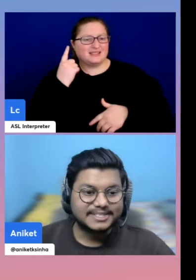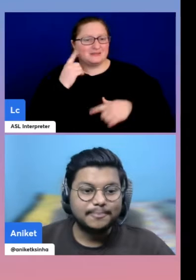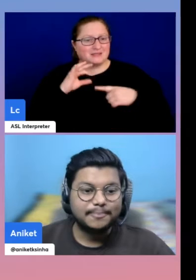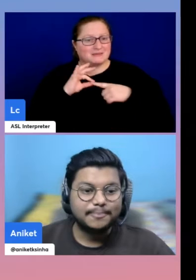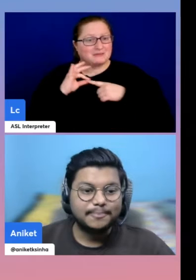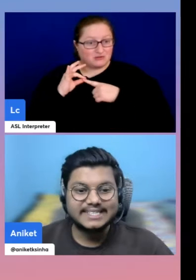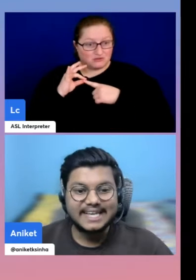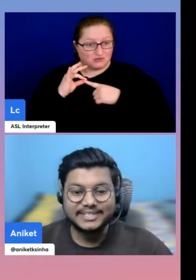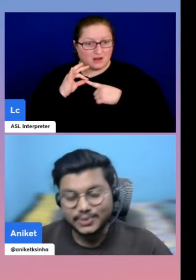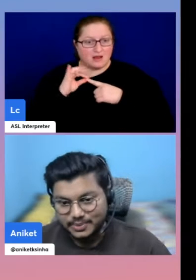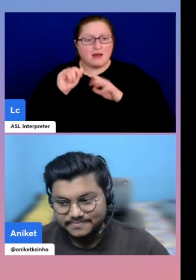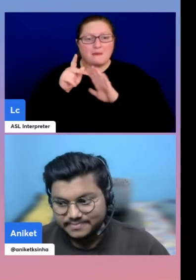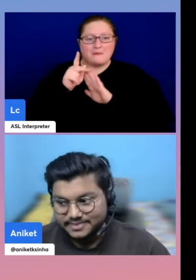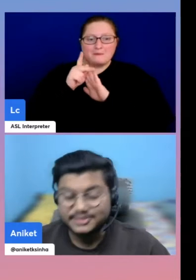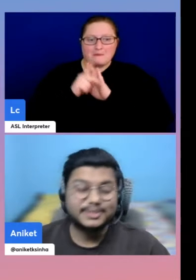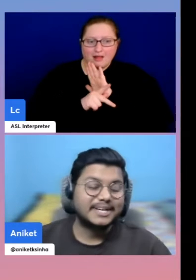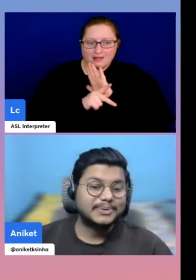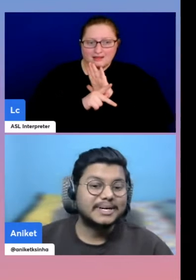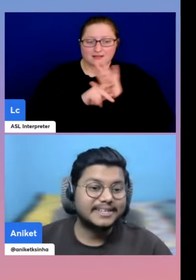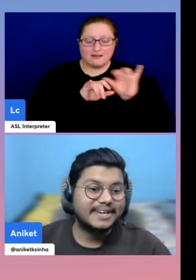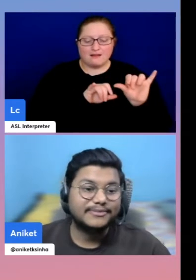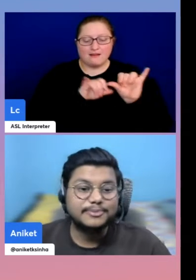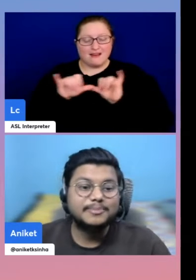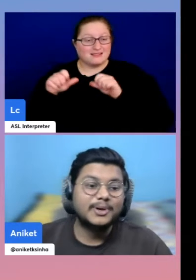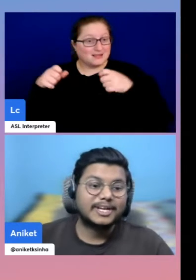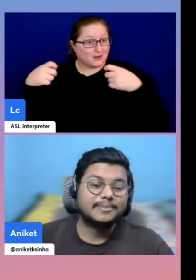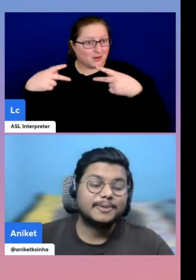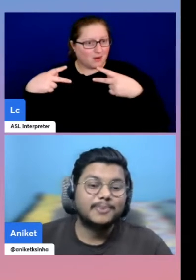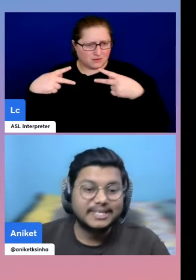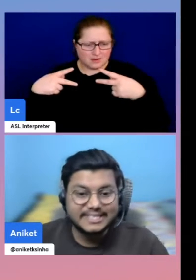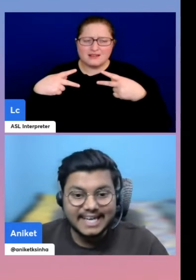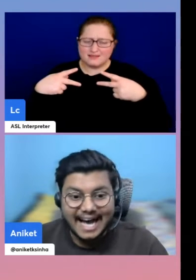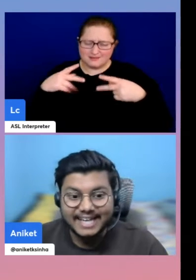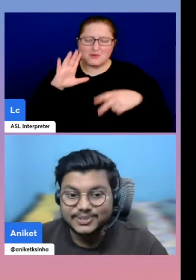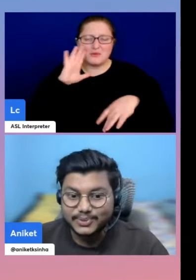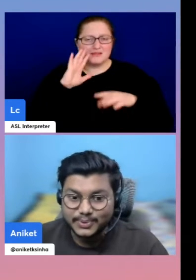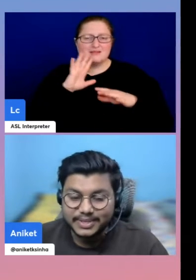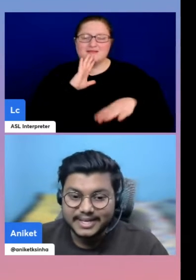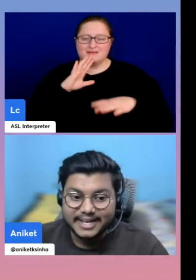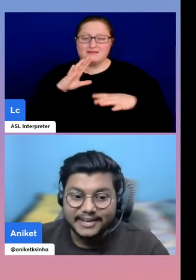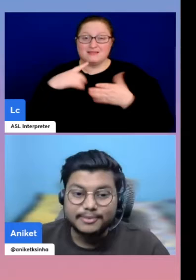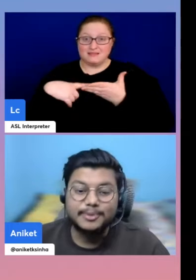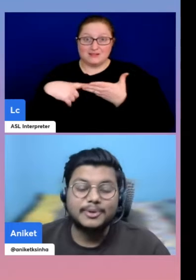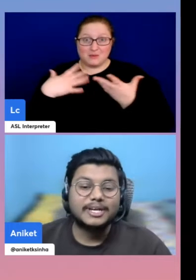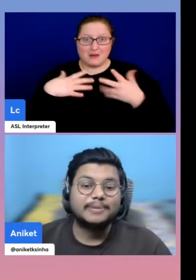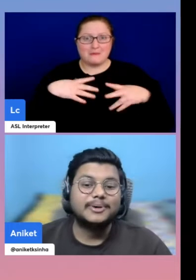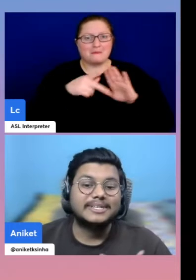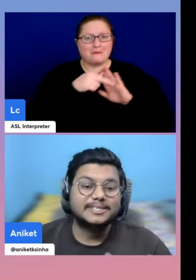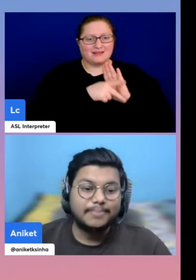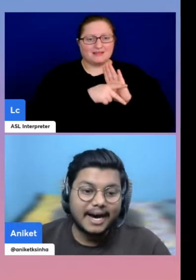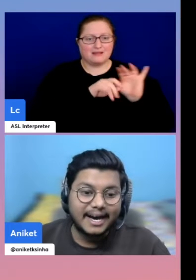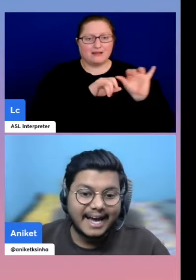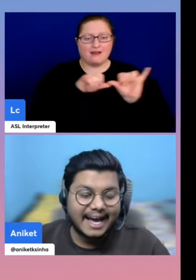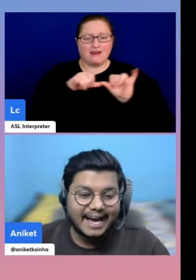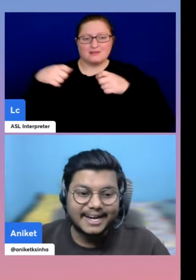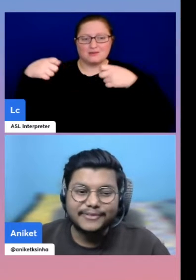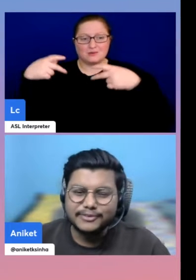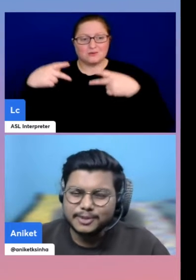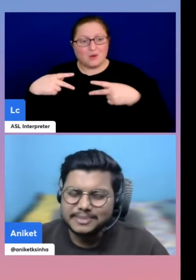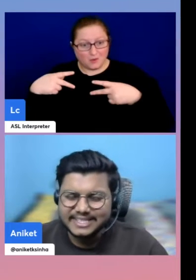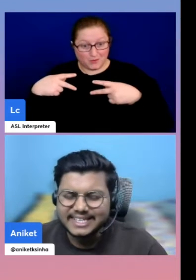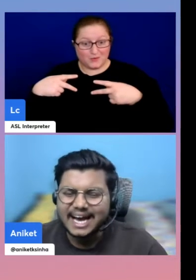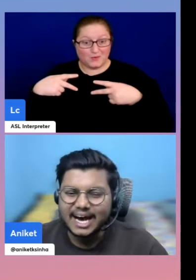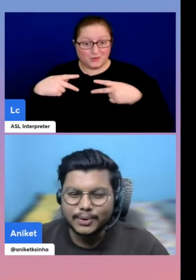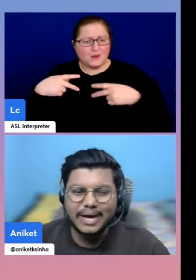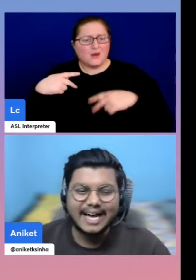is policy as code. So, yeah, you heard it right. We would be talking about policy as code. We would be talking about its power, and we